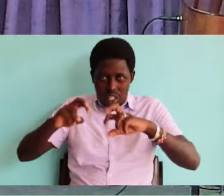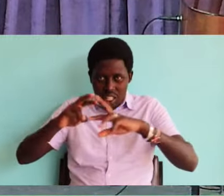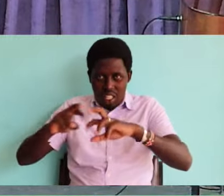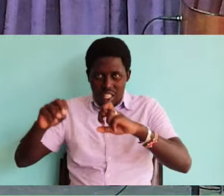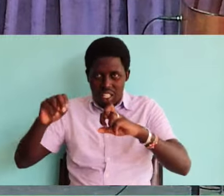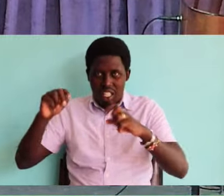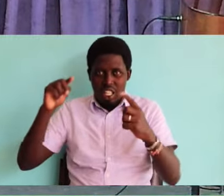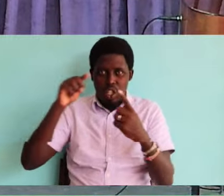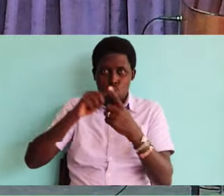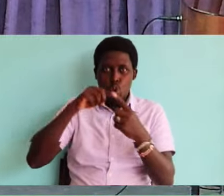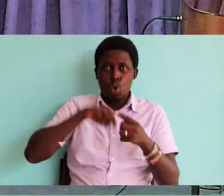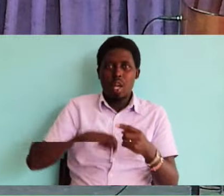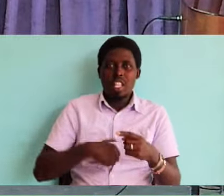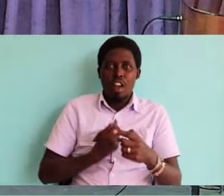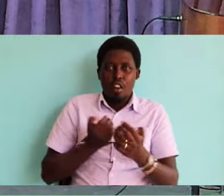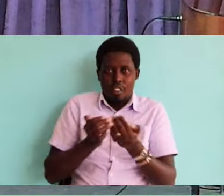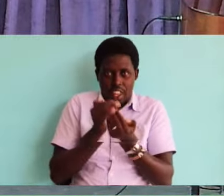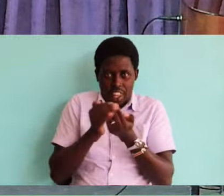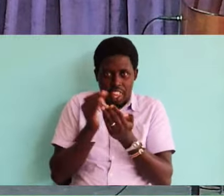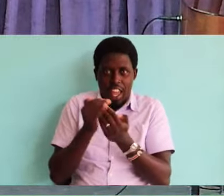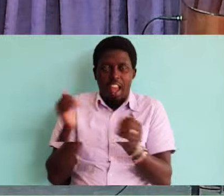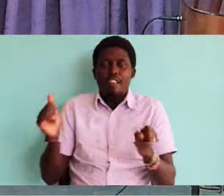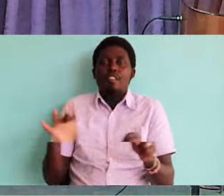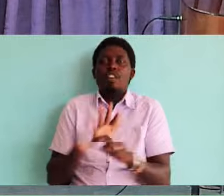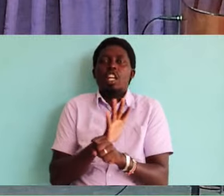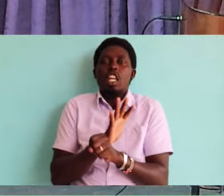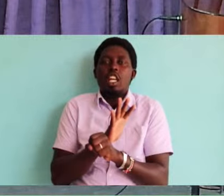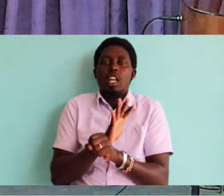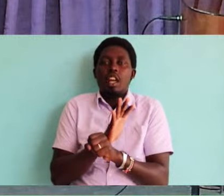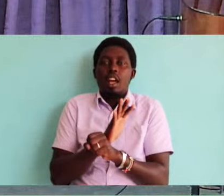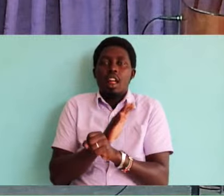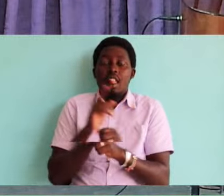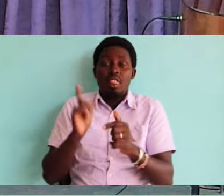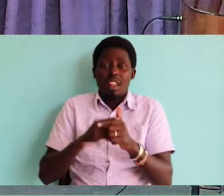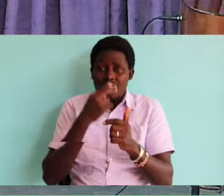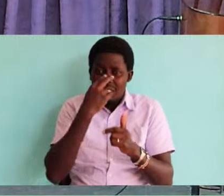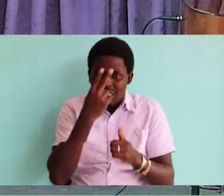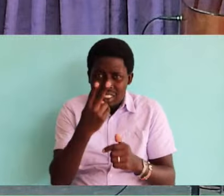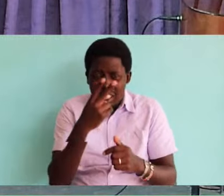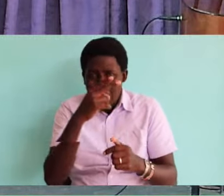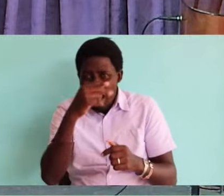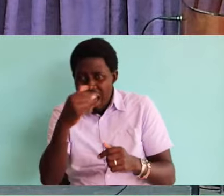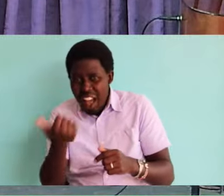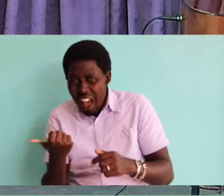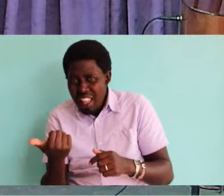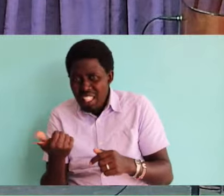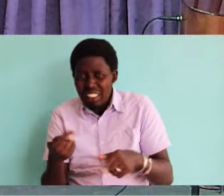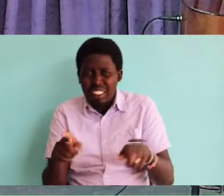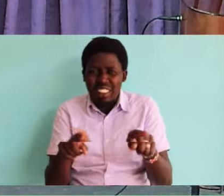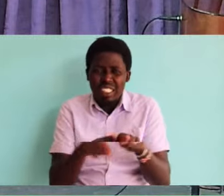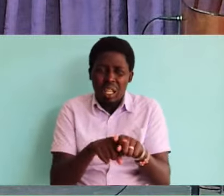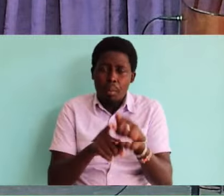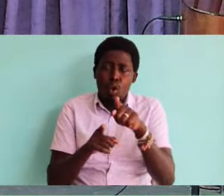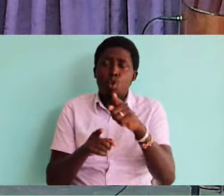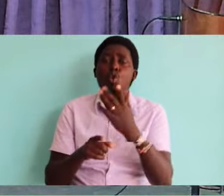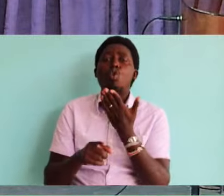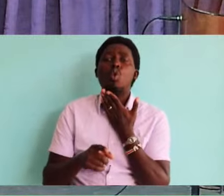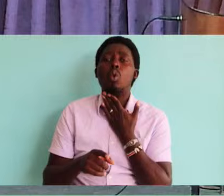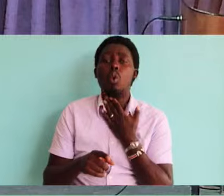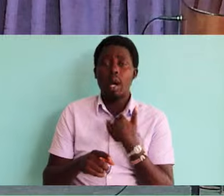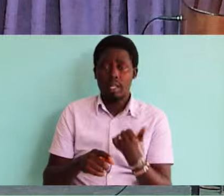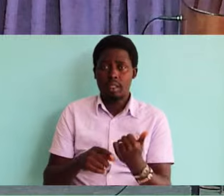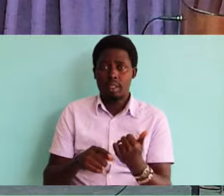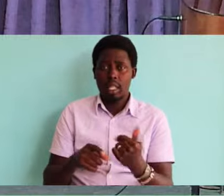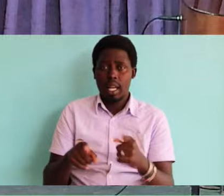at yourself carefully, seeing others as you ought, and